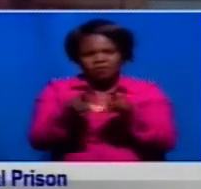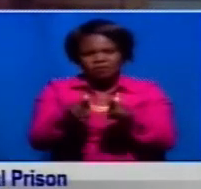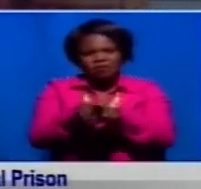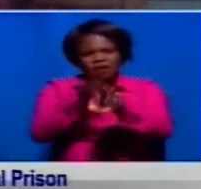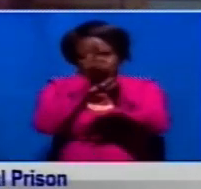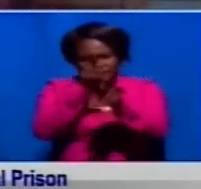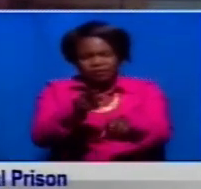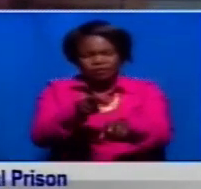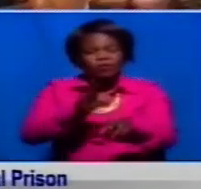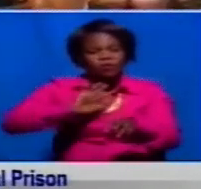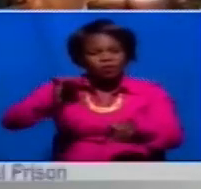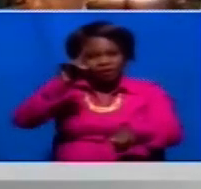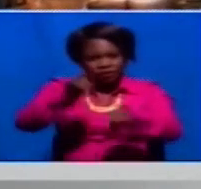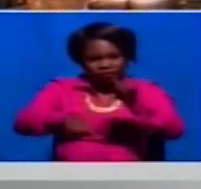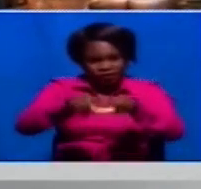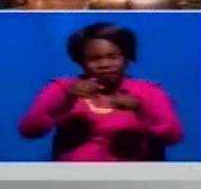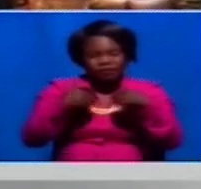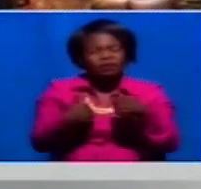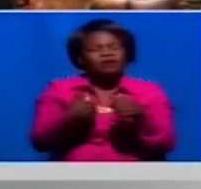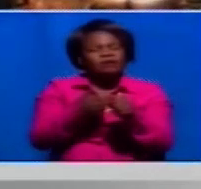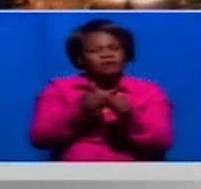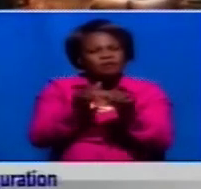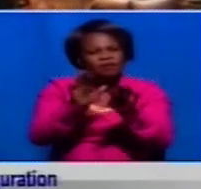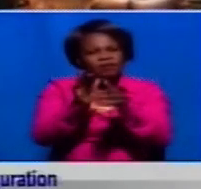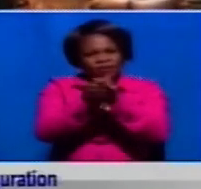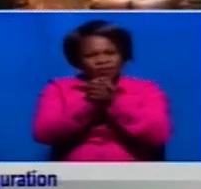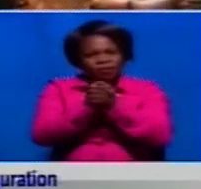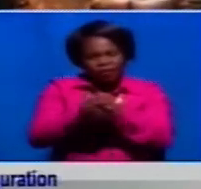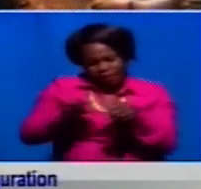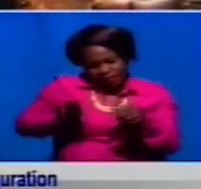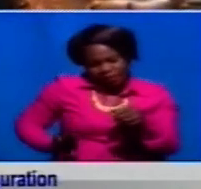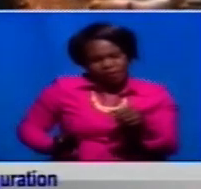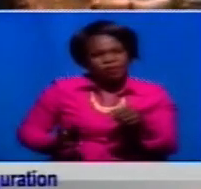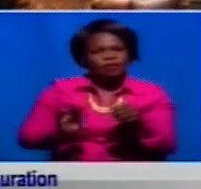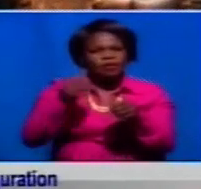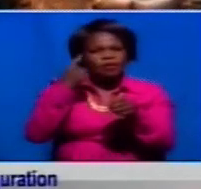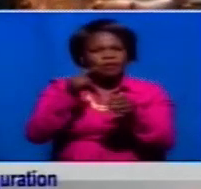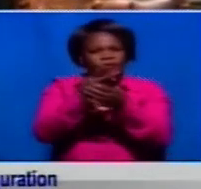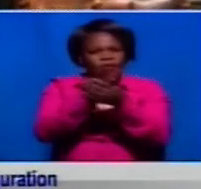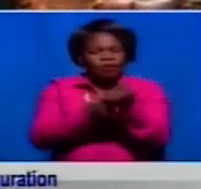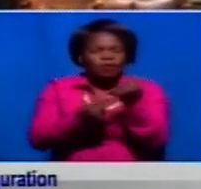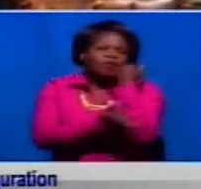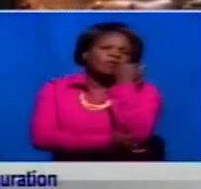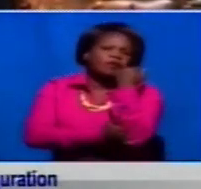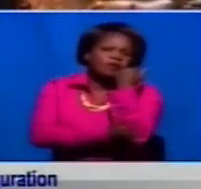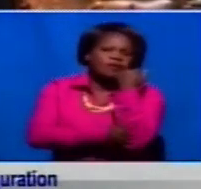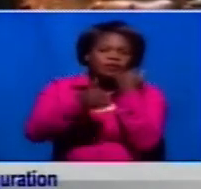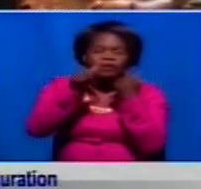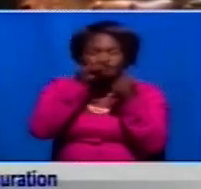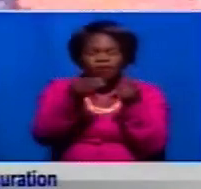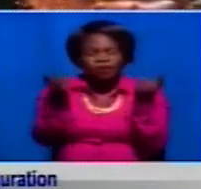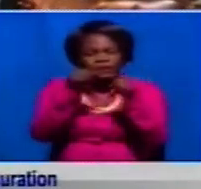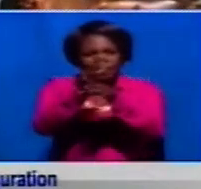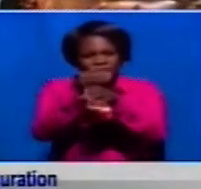Lungu says China's friendship has been based on cooperation for the benefit of both countries. Speaking when he received